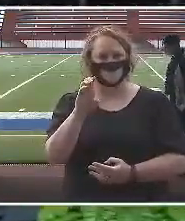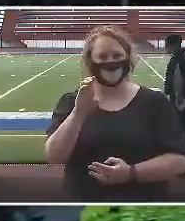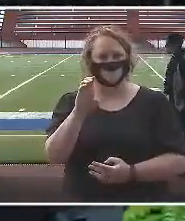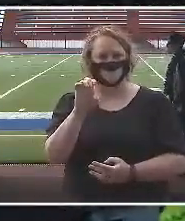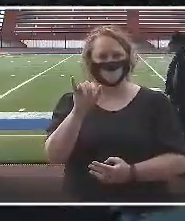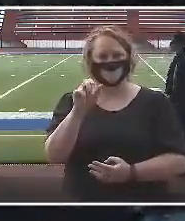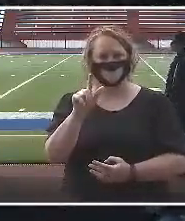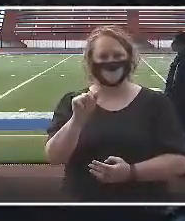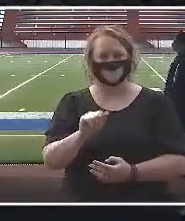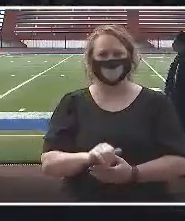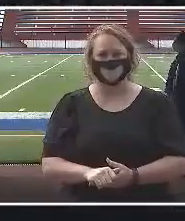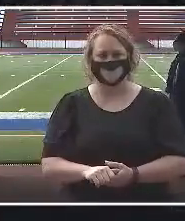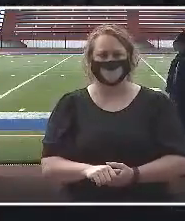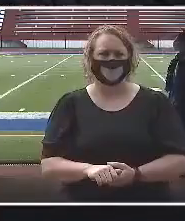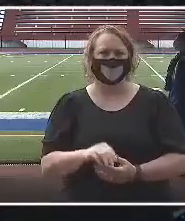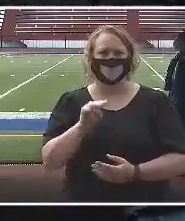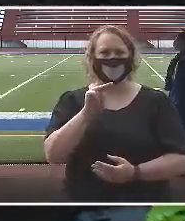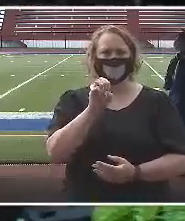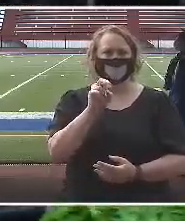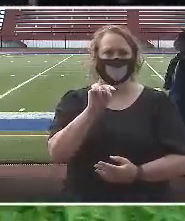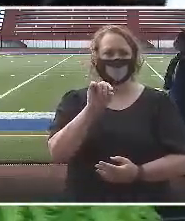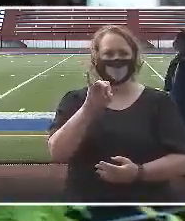Monica Jamie Estacio.